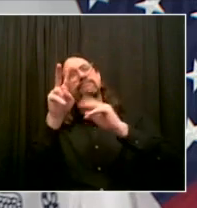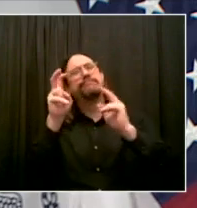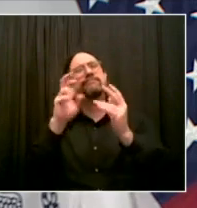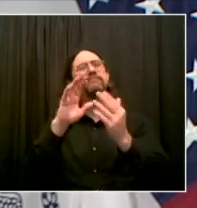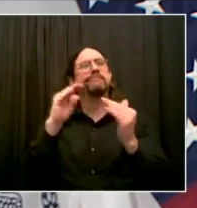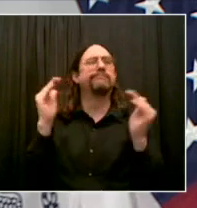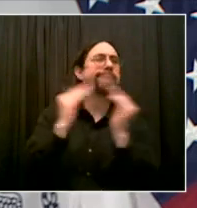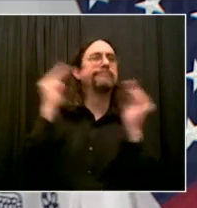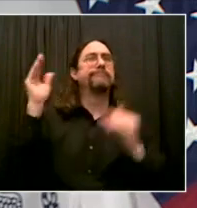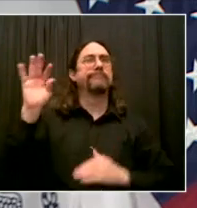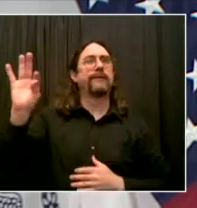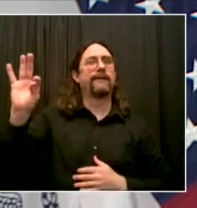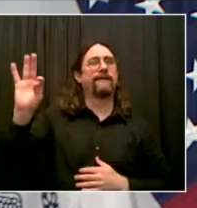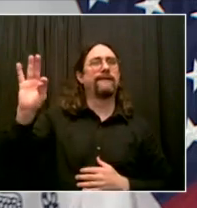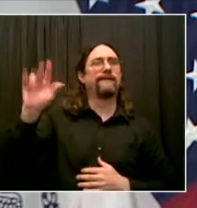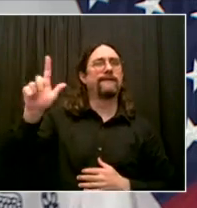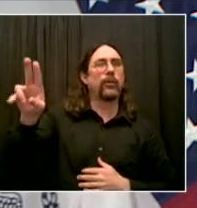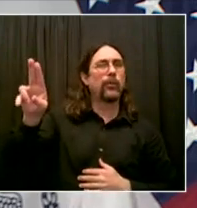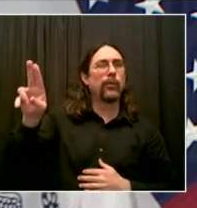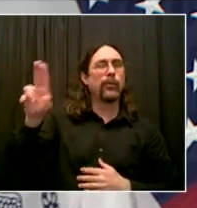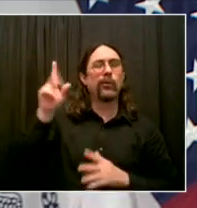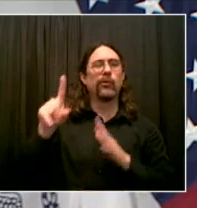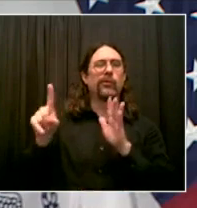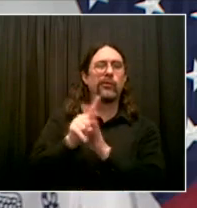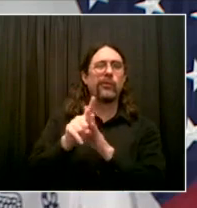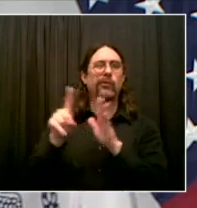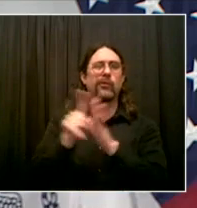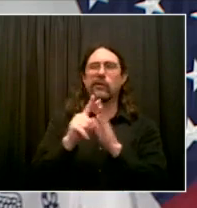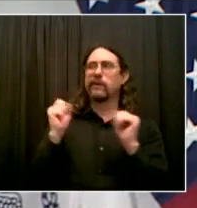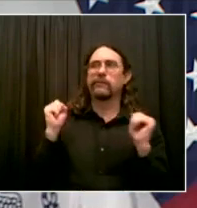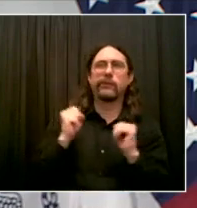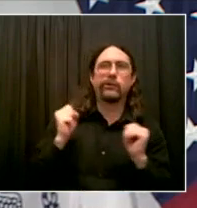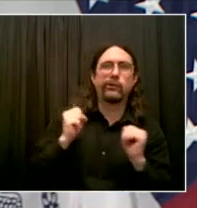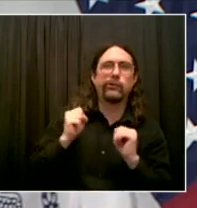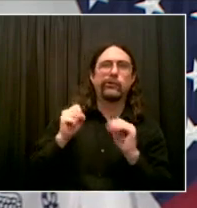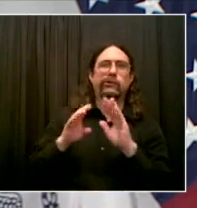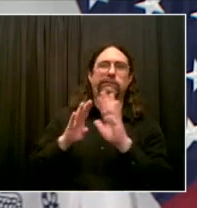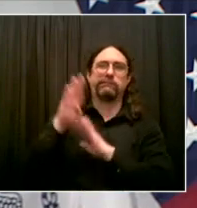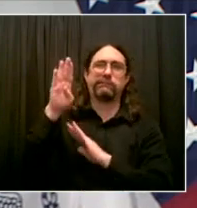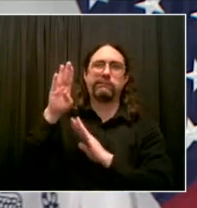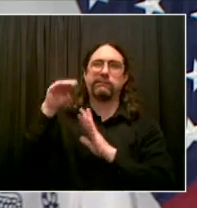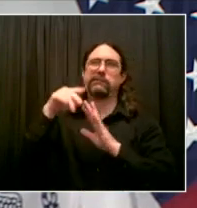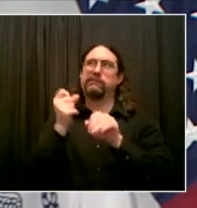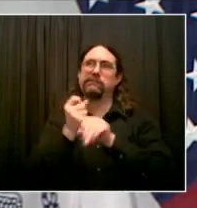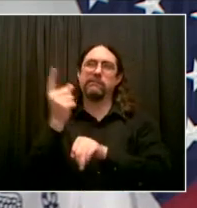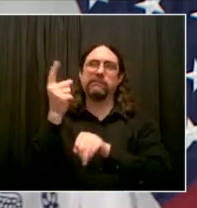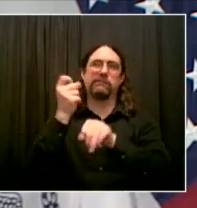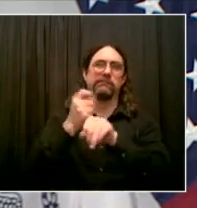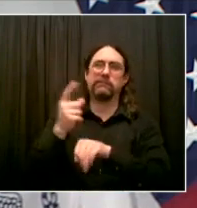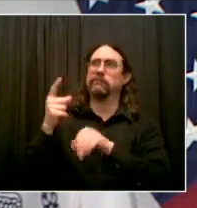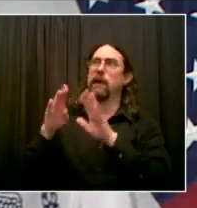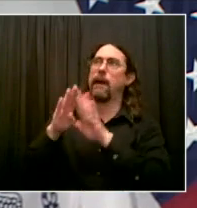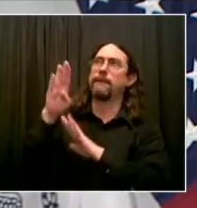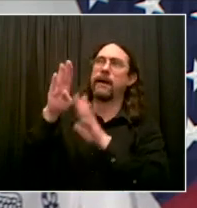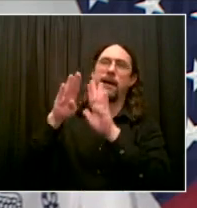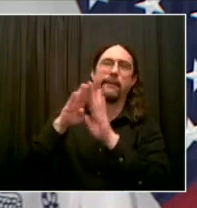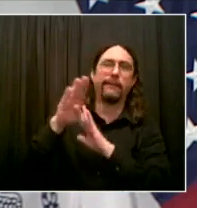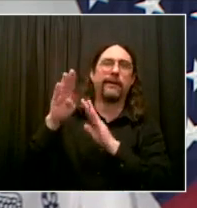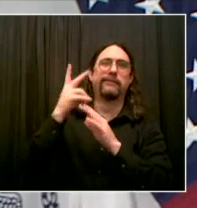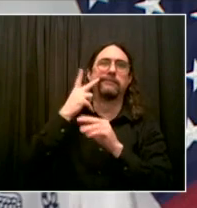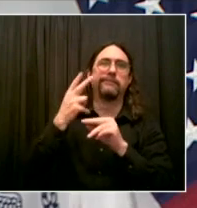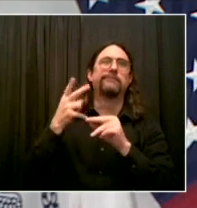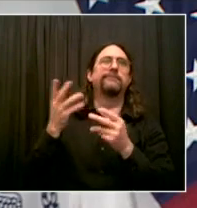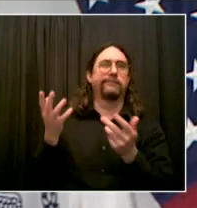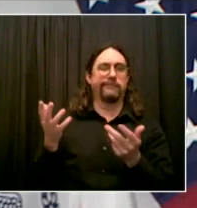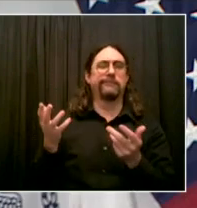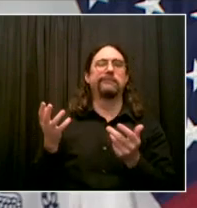works, there's one game plan here: get vaccinated, and that's the best way forward. Even if COVID is going to be around for years in the